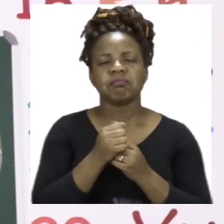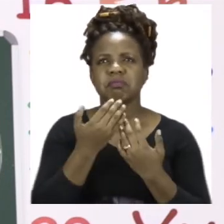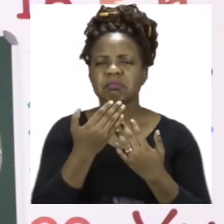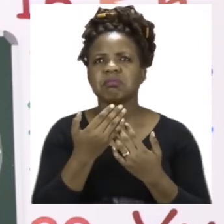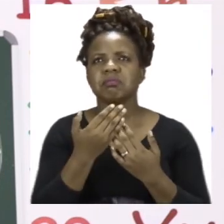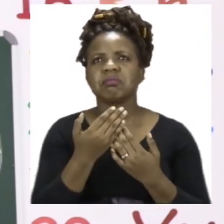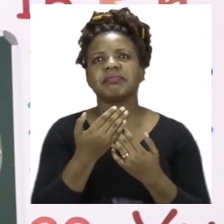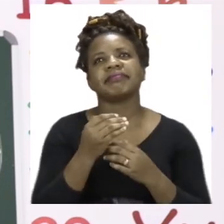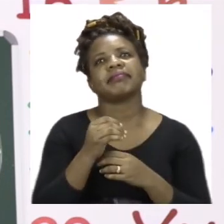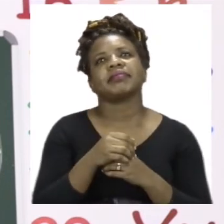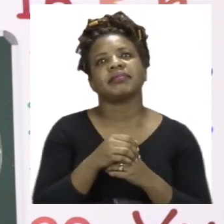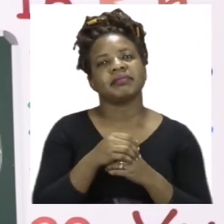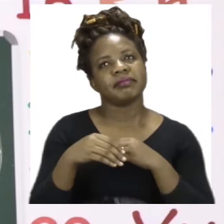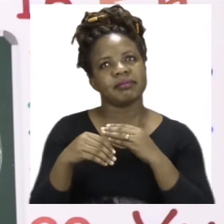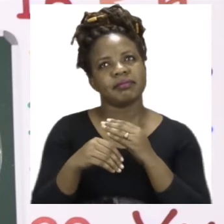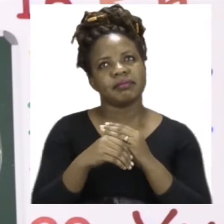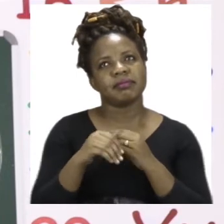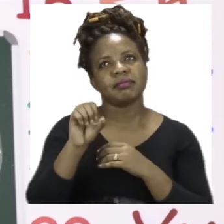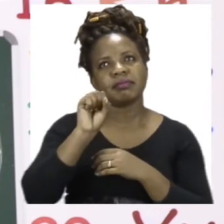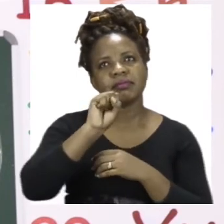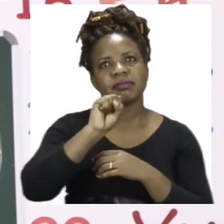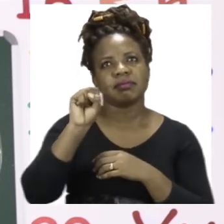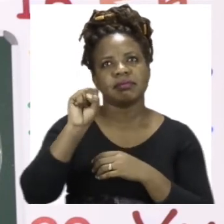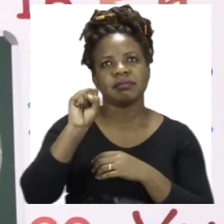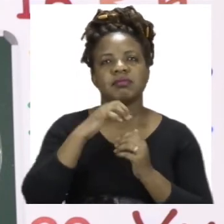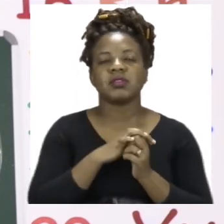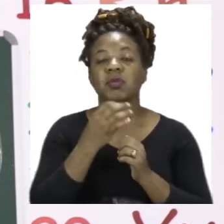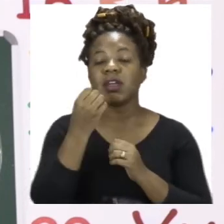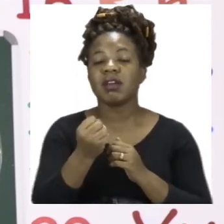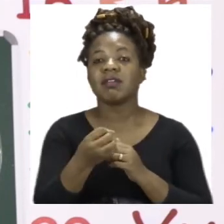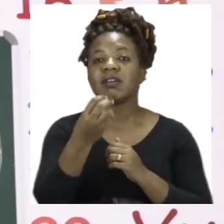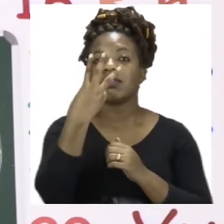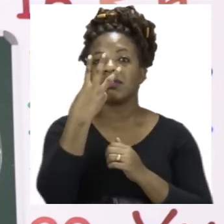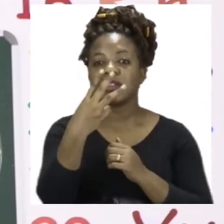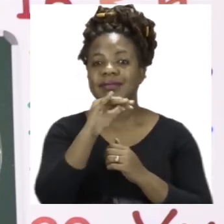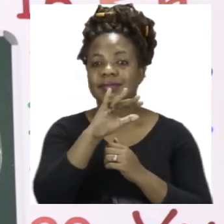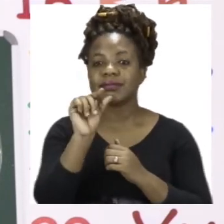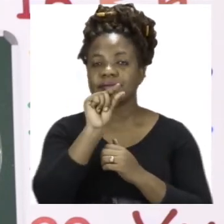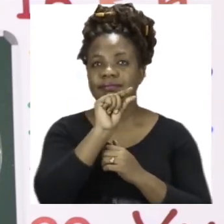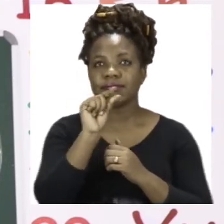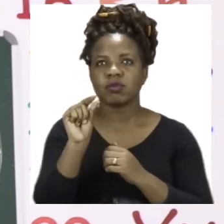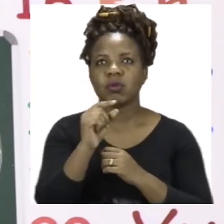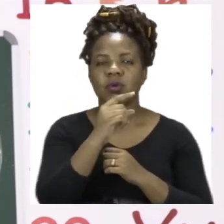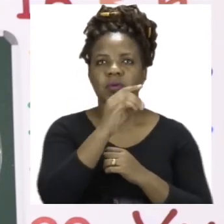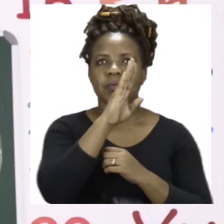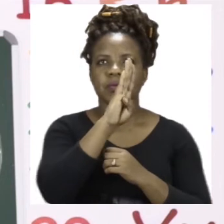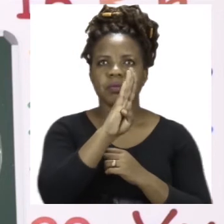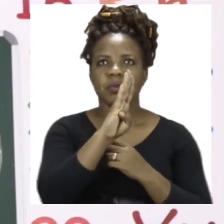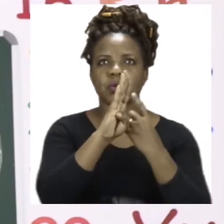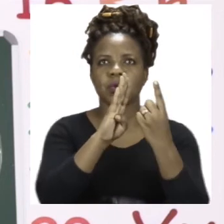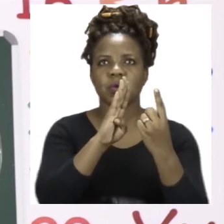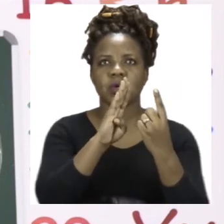S. Now that I have S, I have made a three-letter word. One, two, three words make the